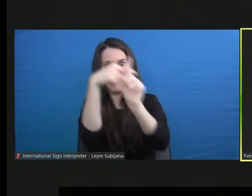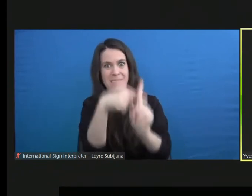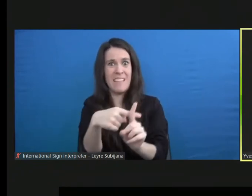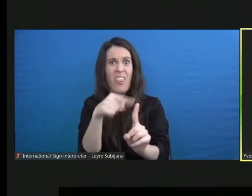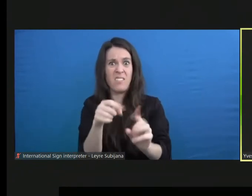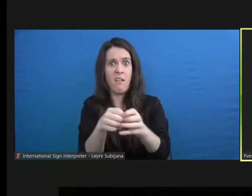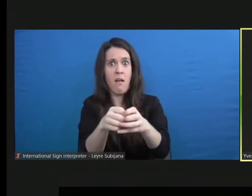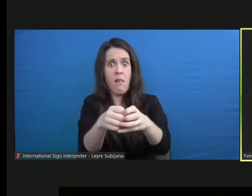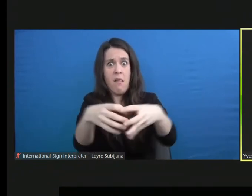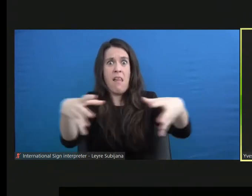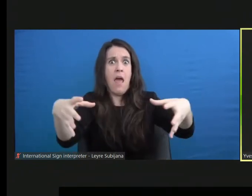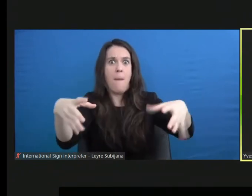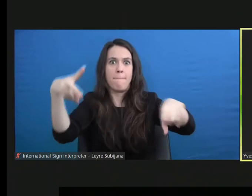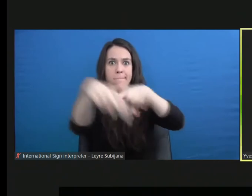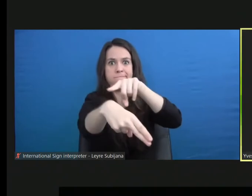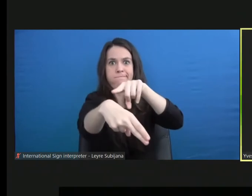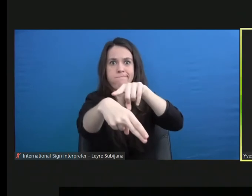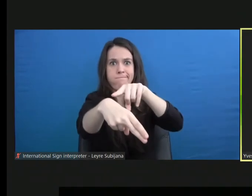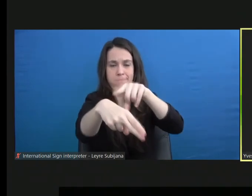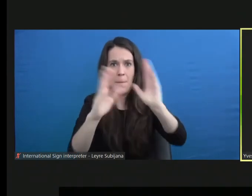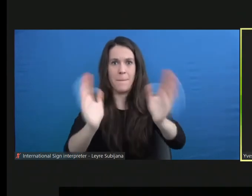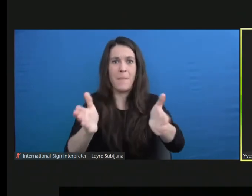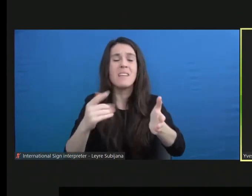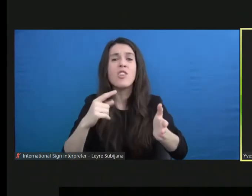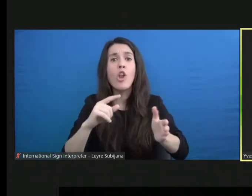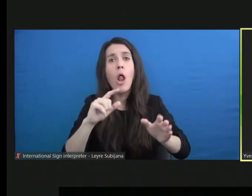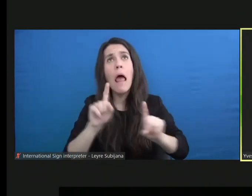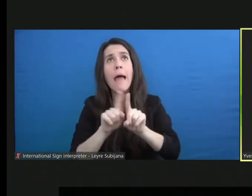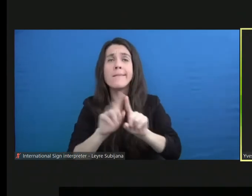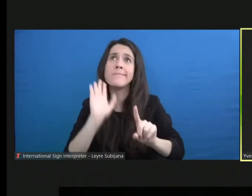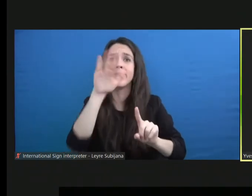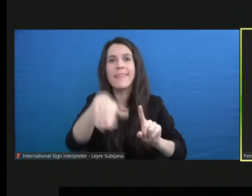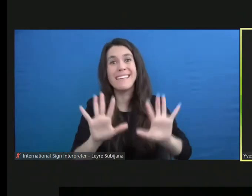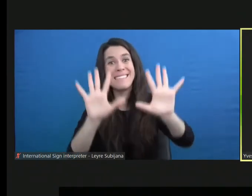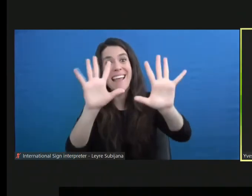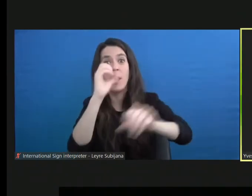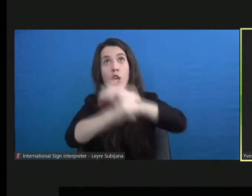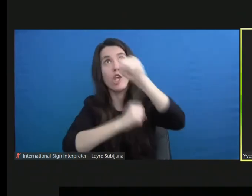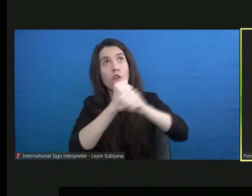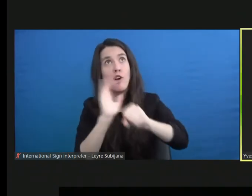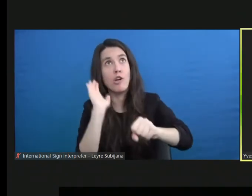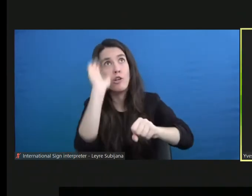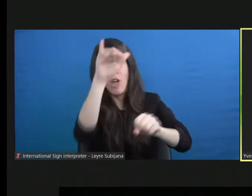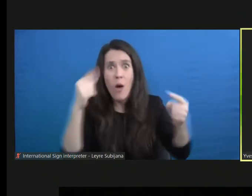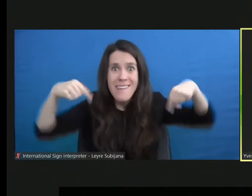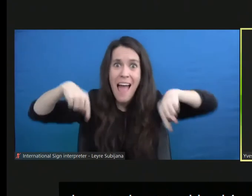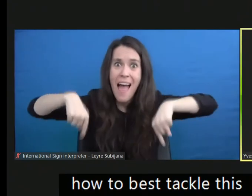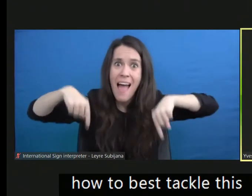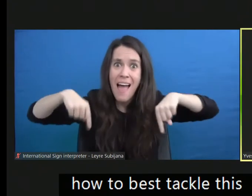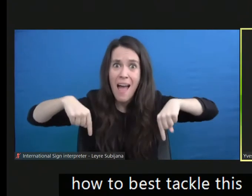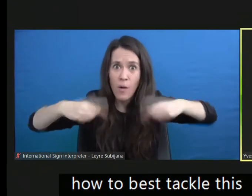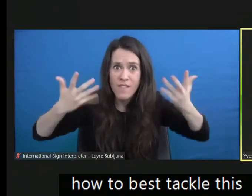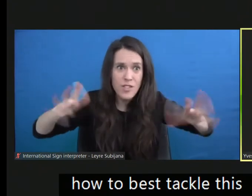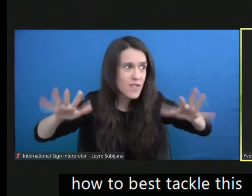Susan said, this is not something that will happen in 10 years from now. This is happening today. And this is now